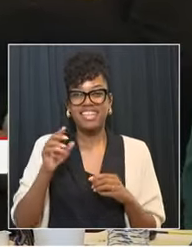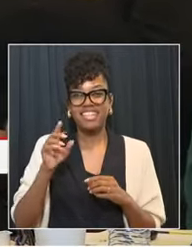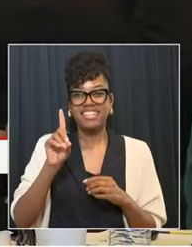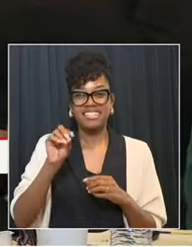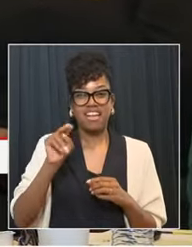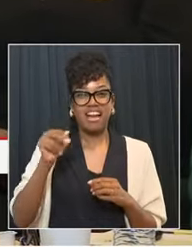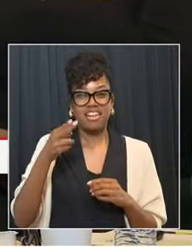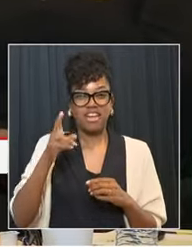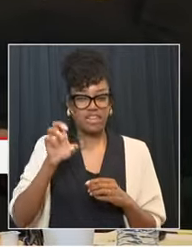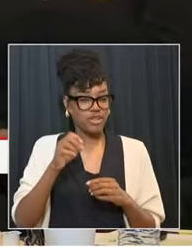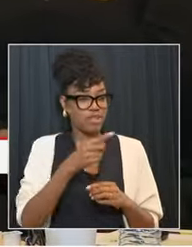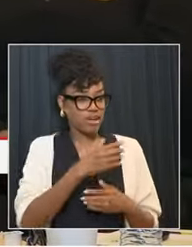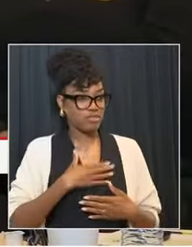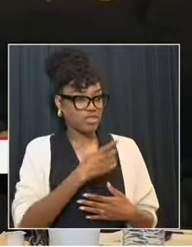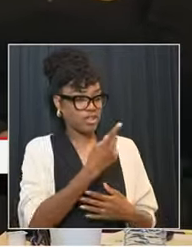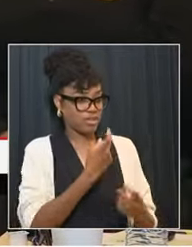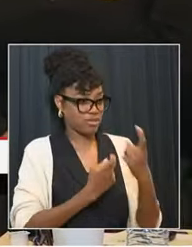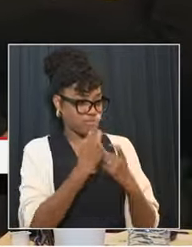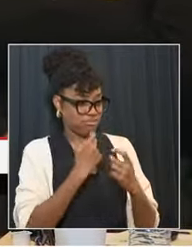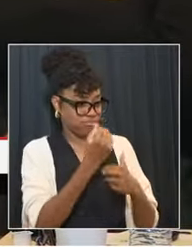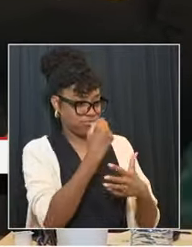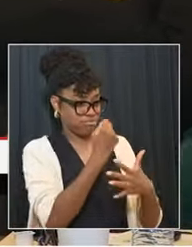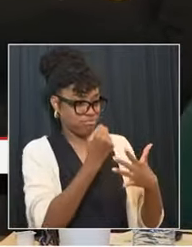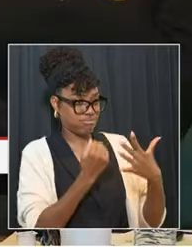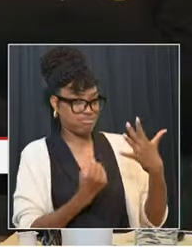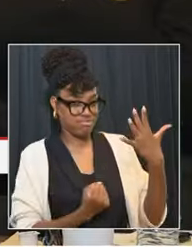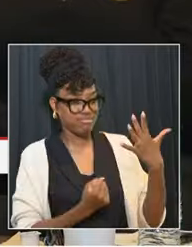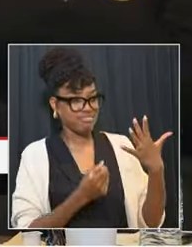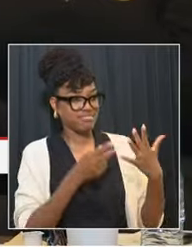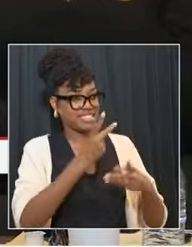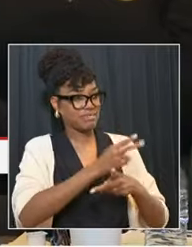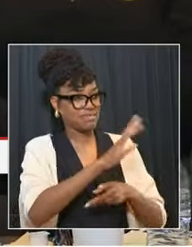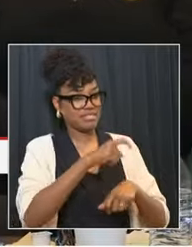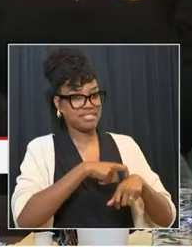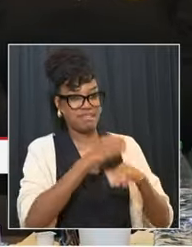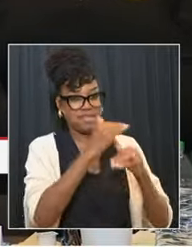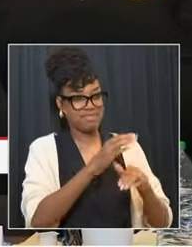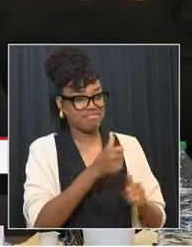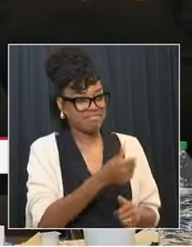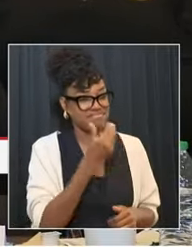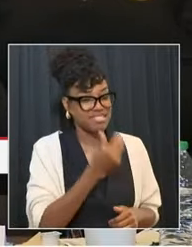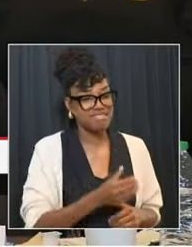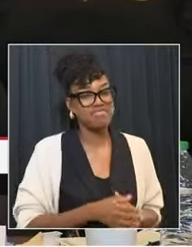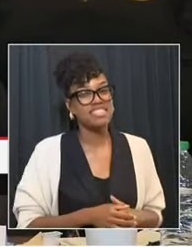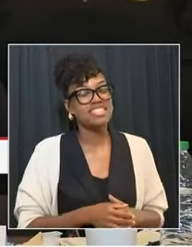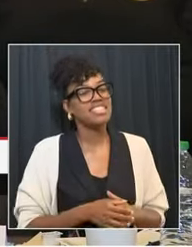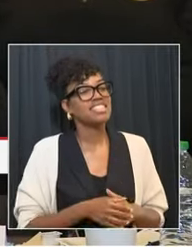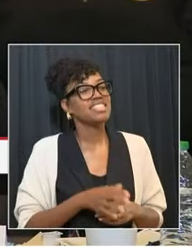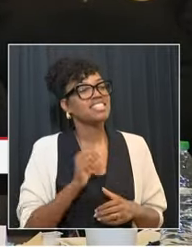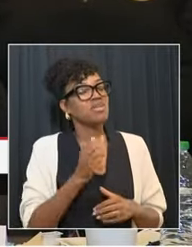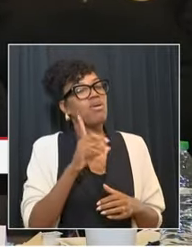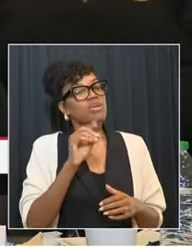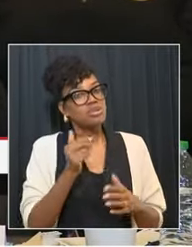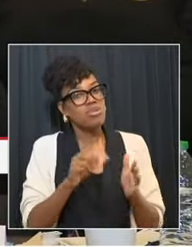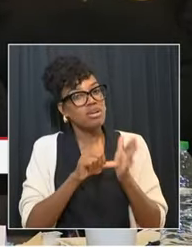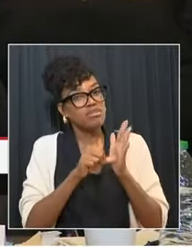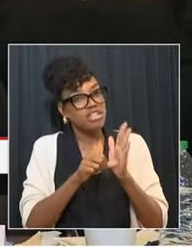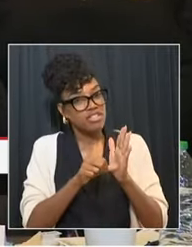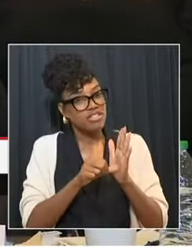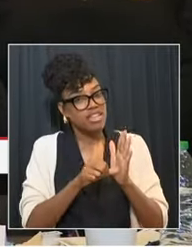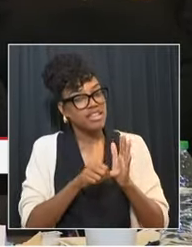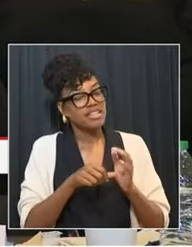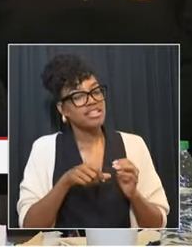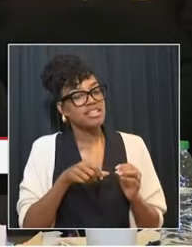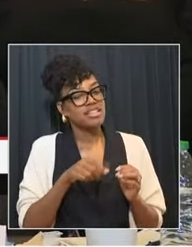will start with the VI work and then pass it to Jenny for some of the other questions you raised. So I do want to reiterate sort of something I said when I